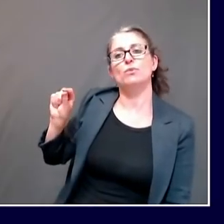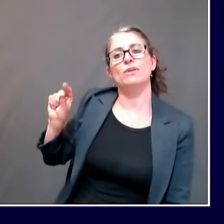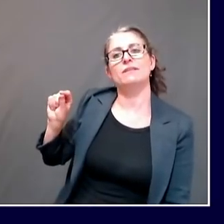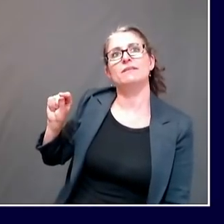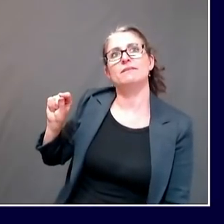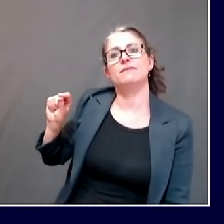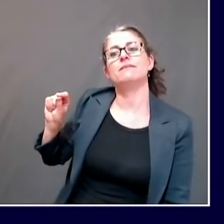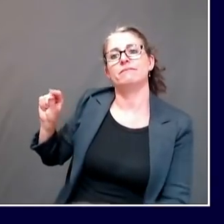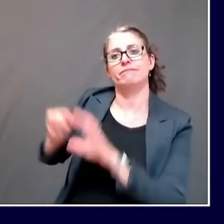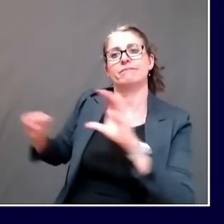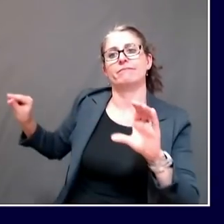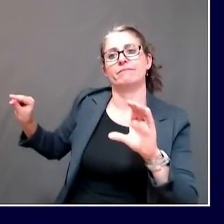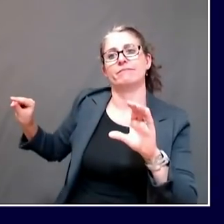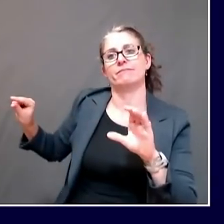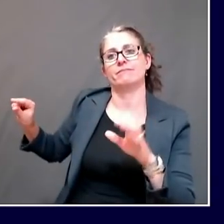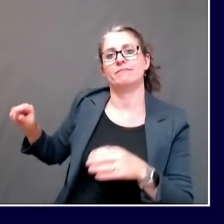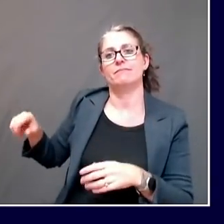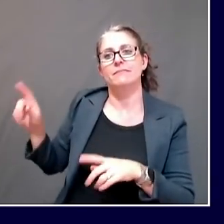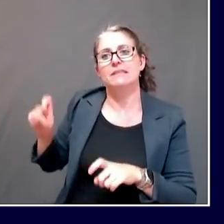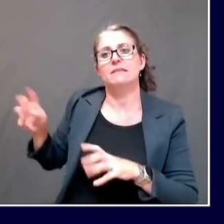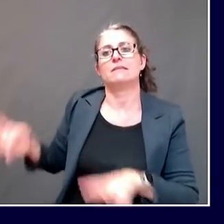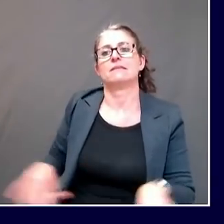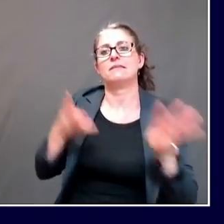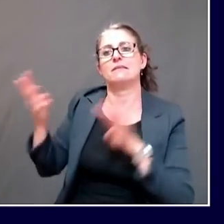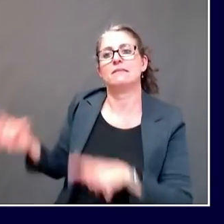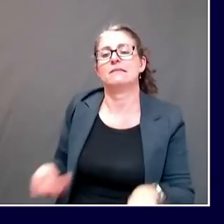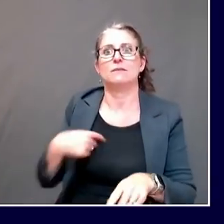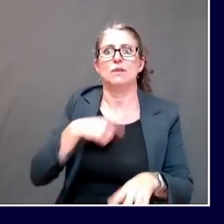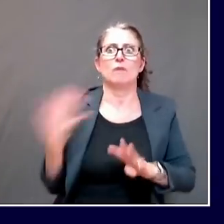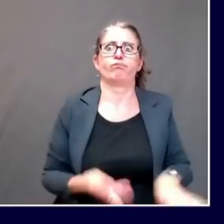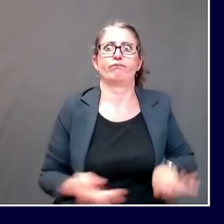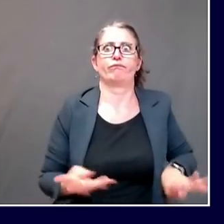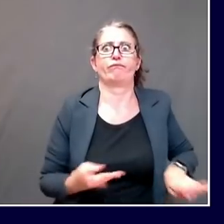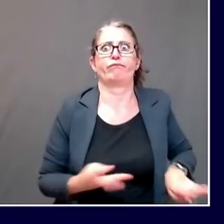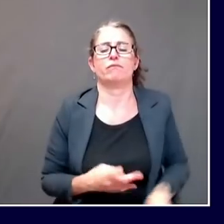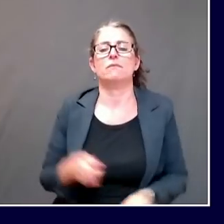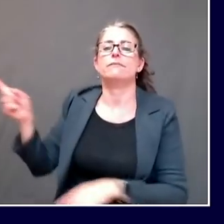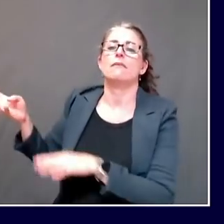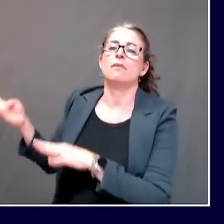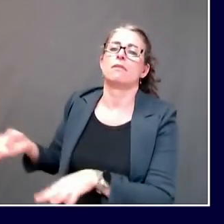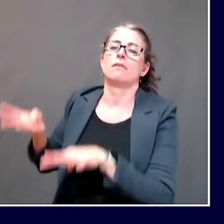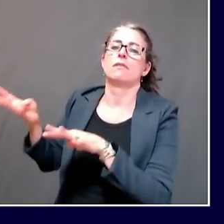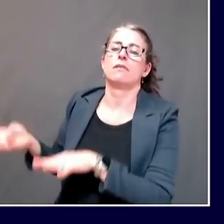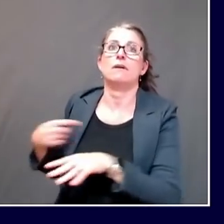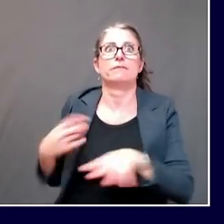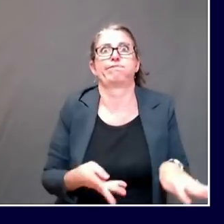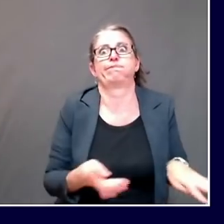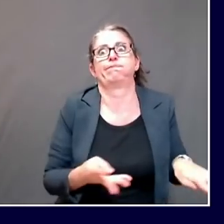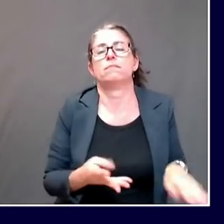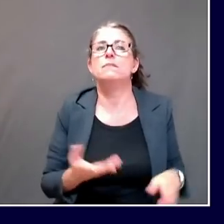per 100,000. So with that, I'd like to turn things over to Governor Mills.